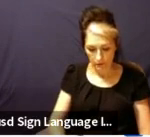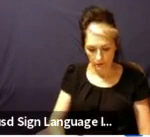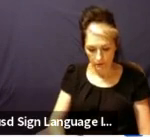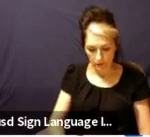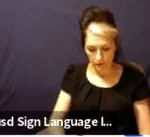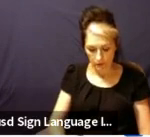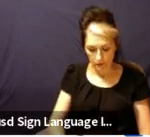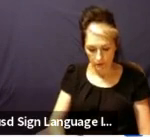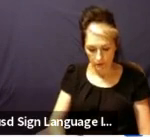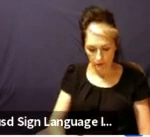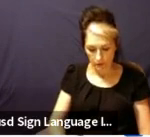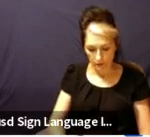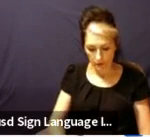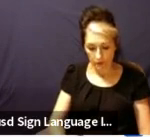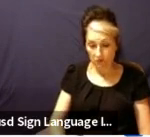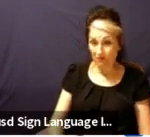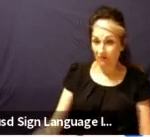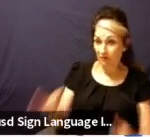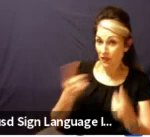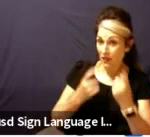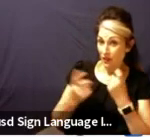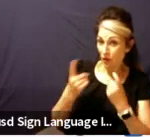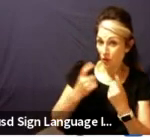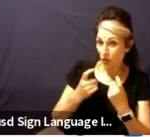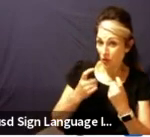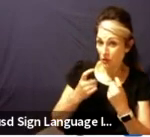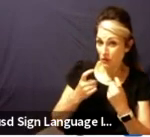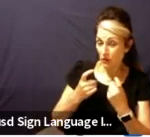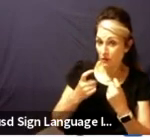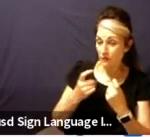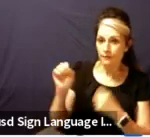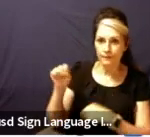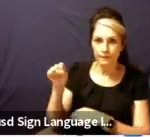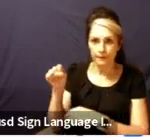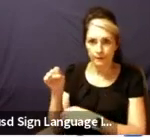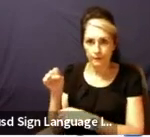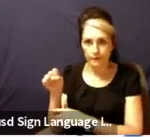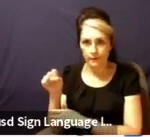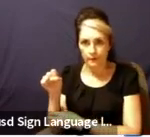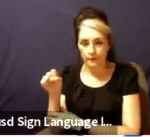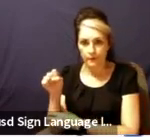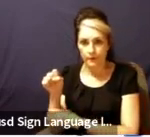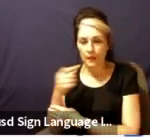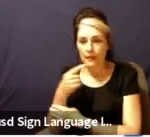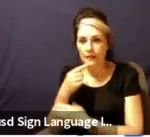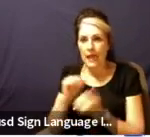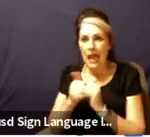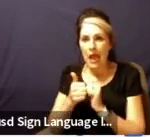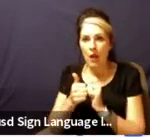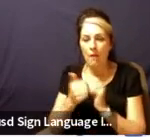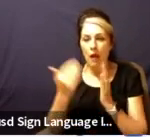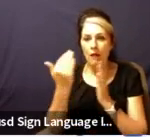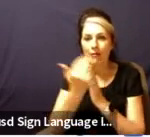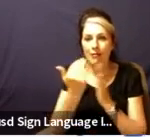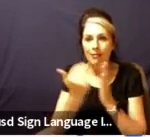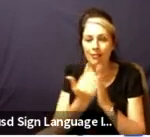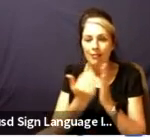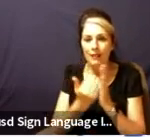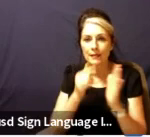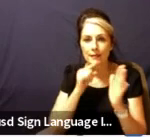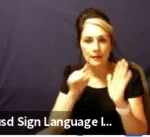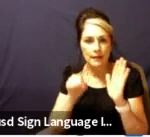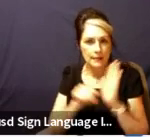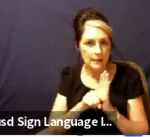So do we have any other questions? Yes, we do. It says, how about missing